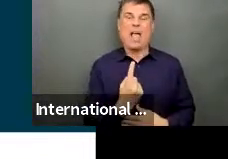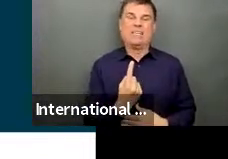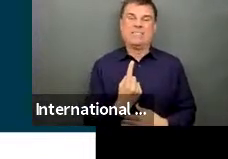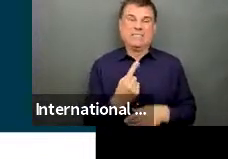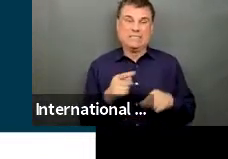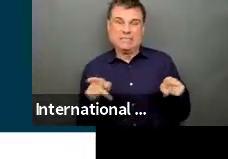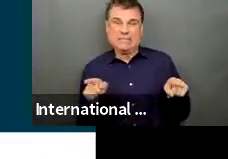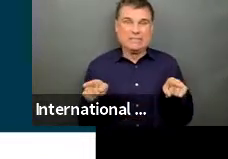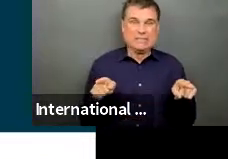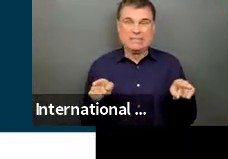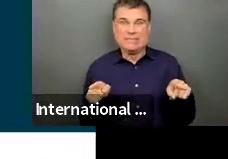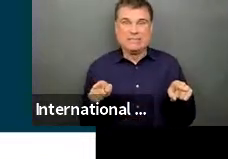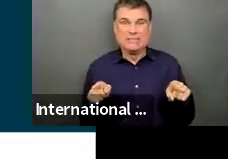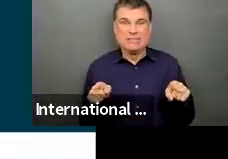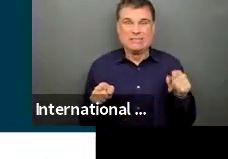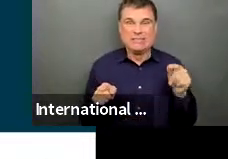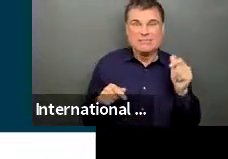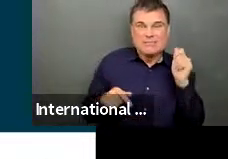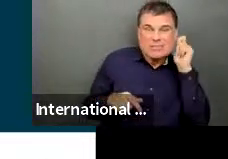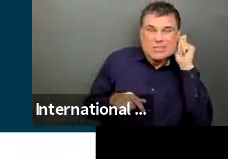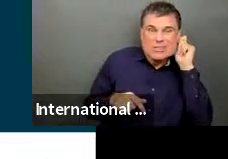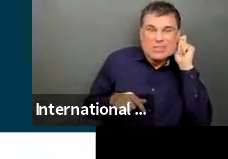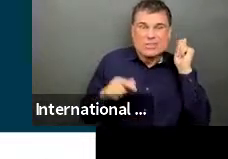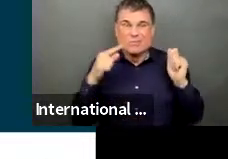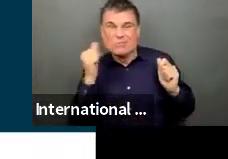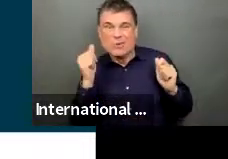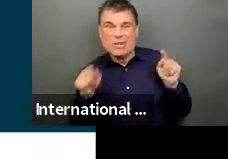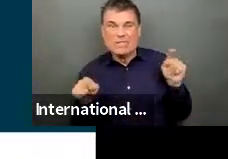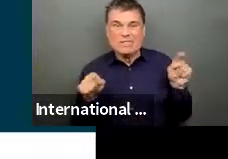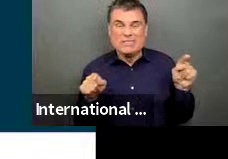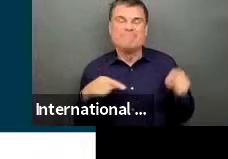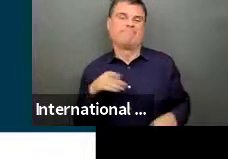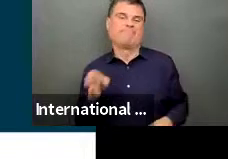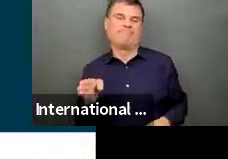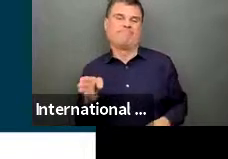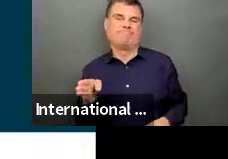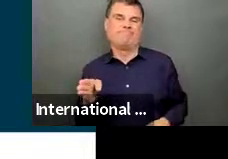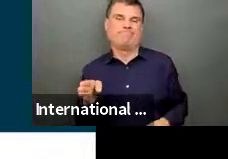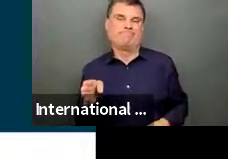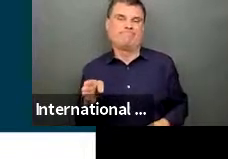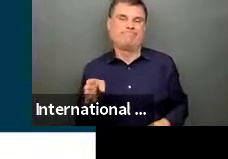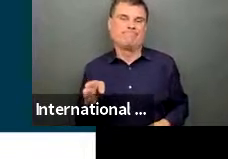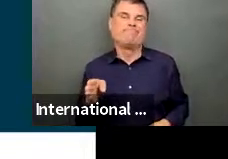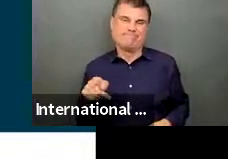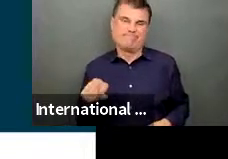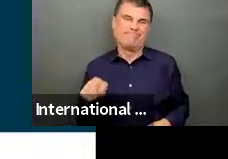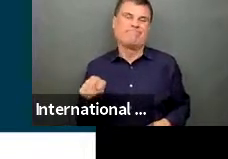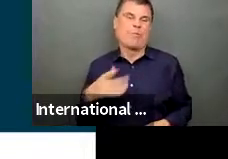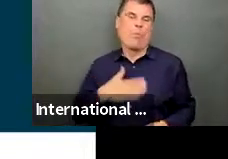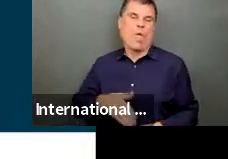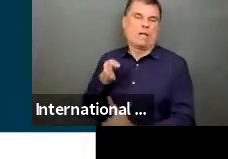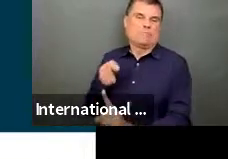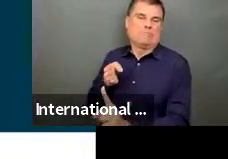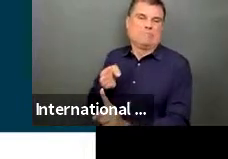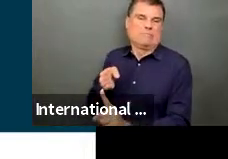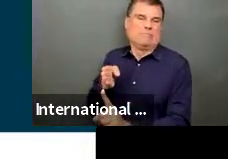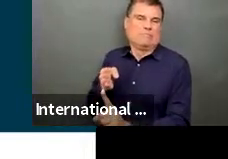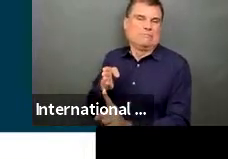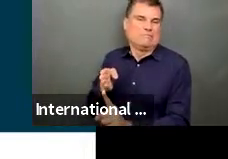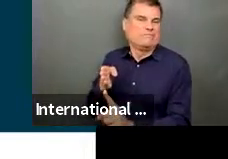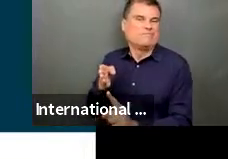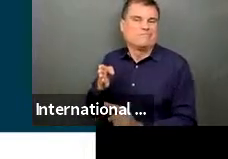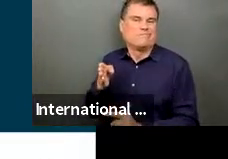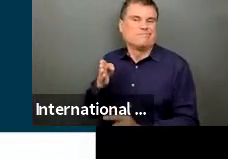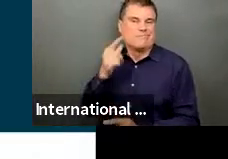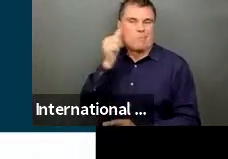son preference. That is the fact that families in parts of the world absolutely insist on the